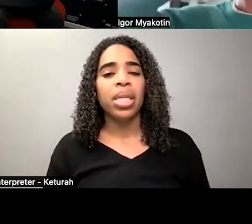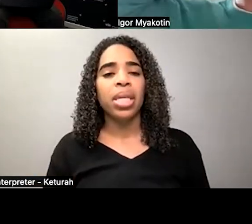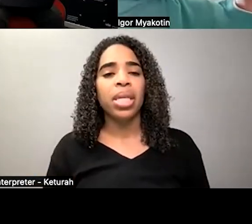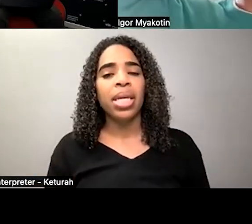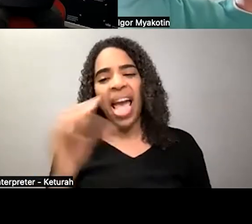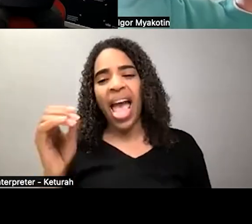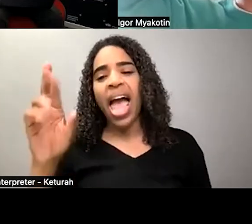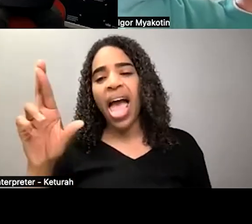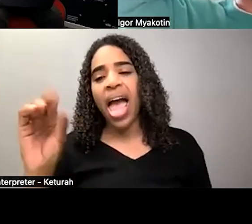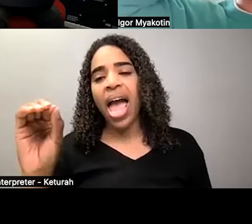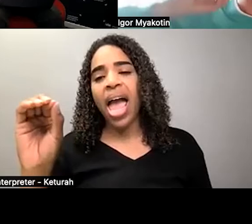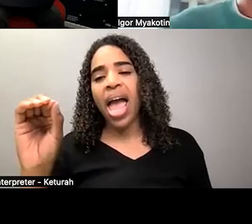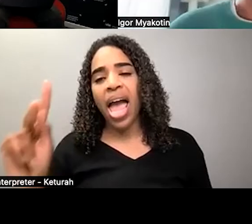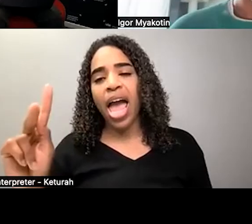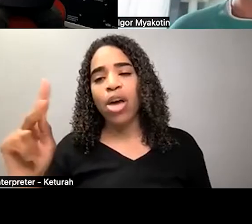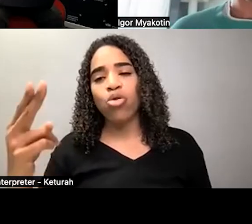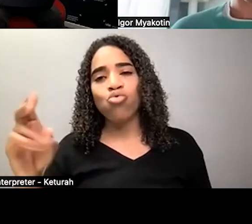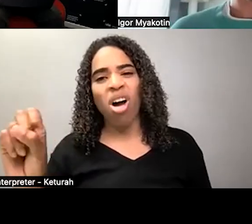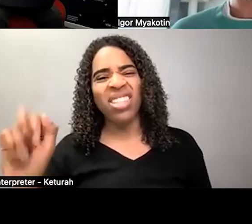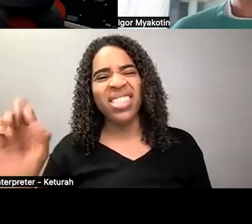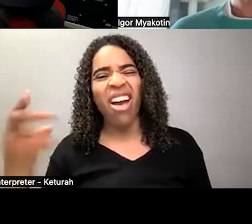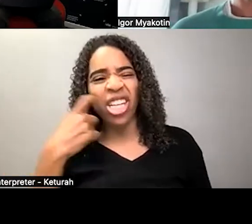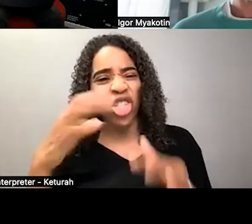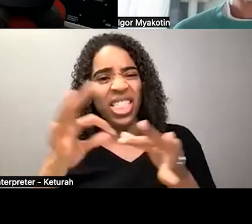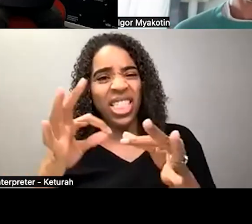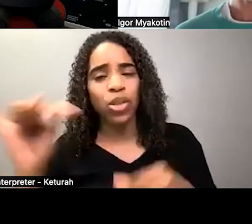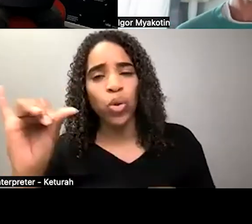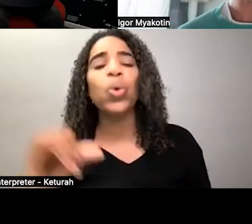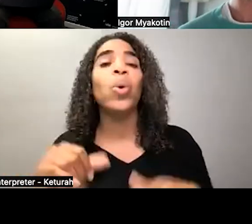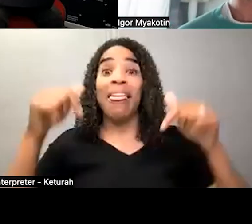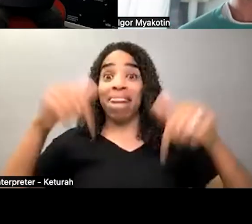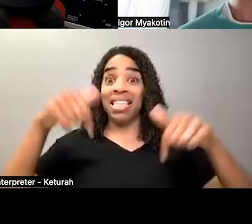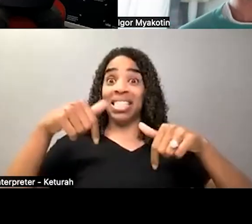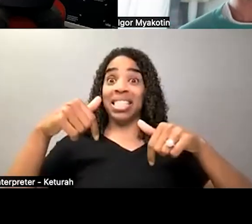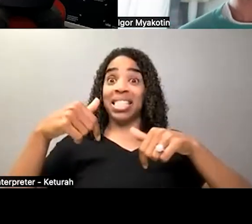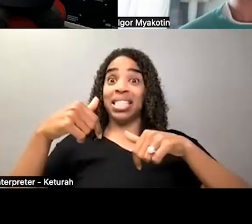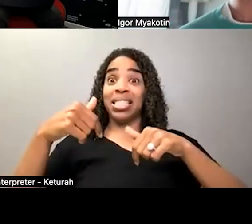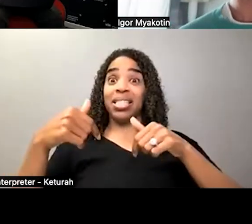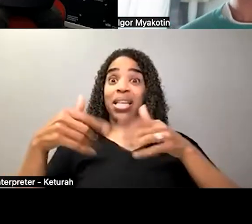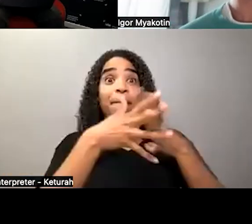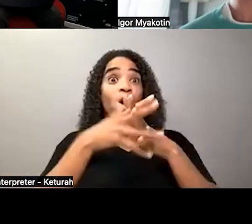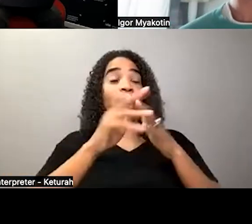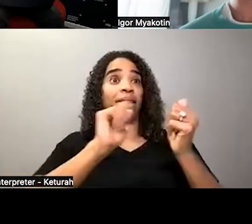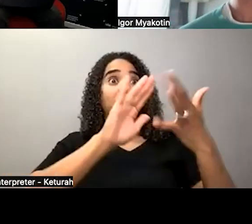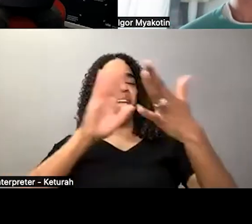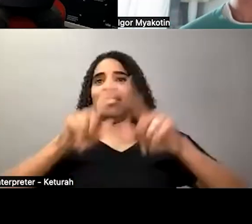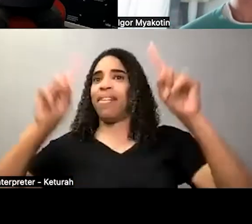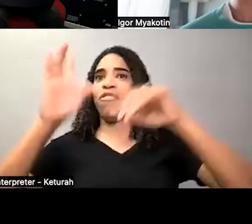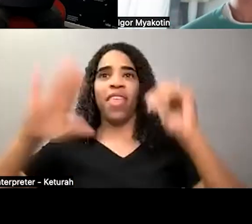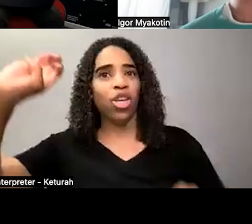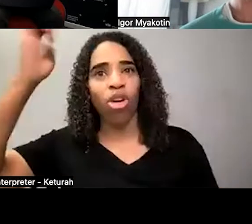the situation here in the States is completely different to Europe. The kind of films they are doing and the